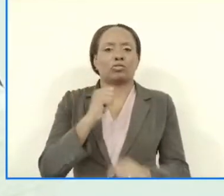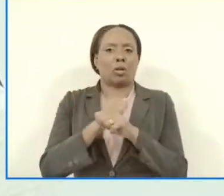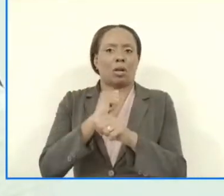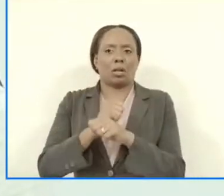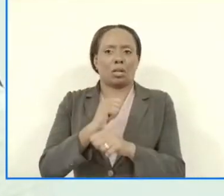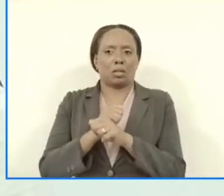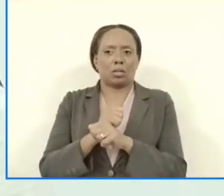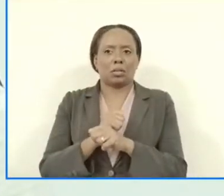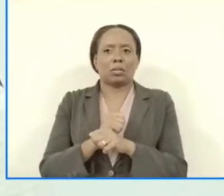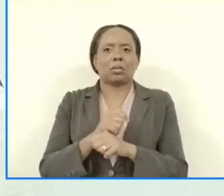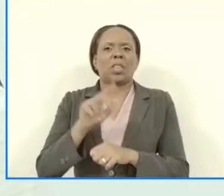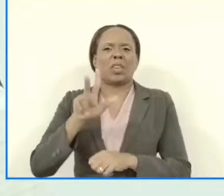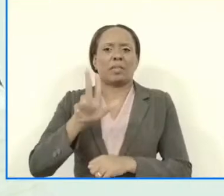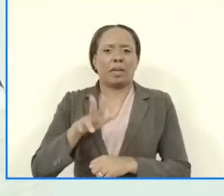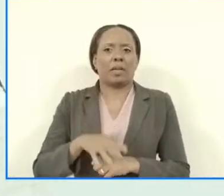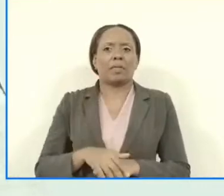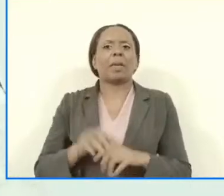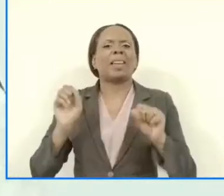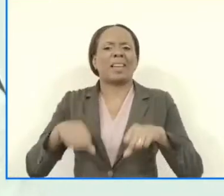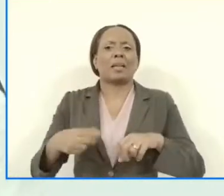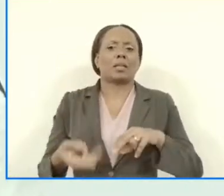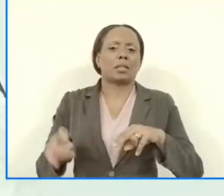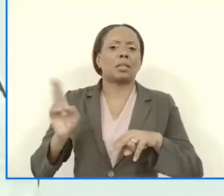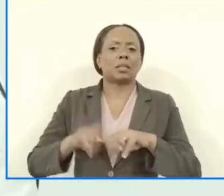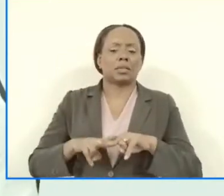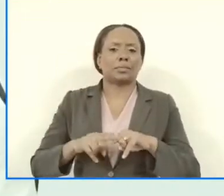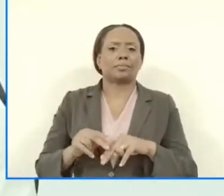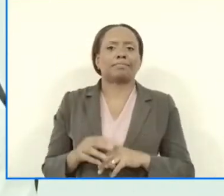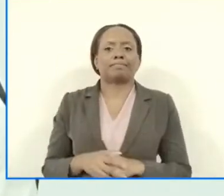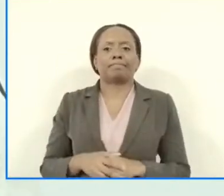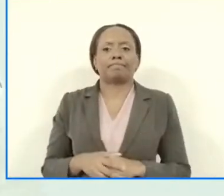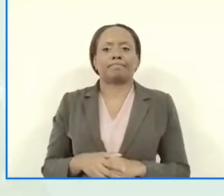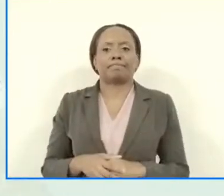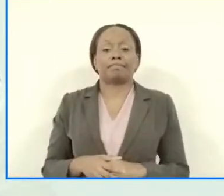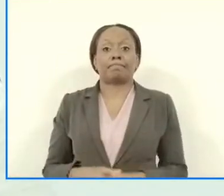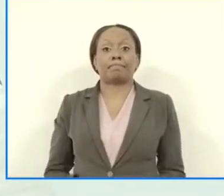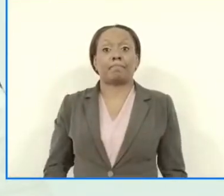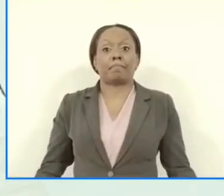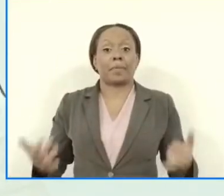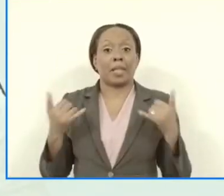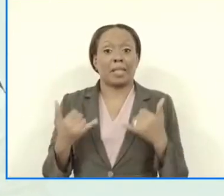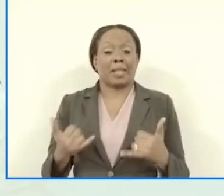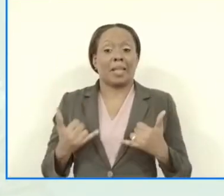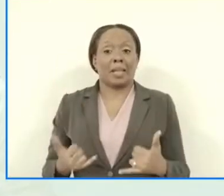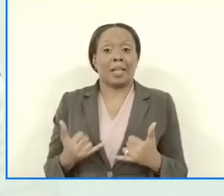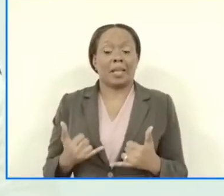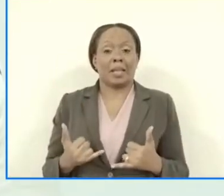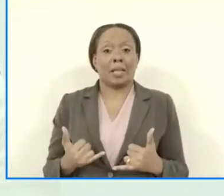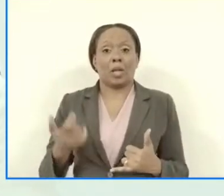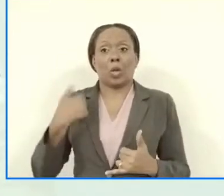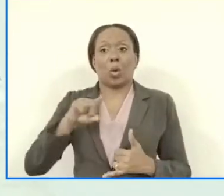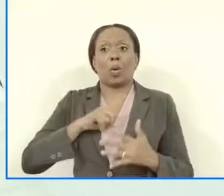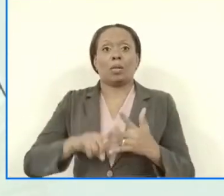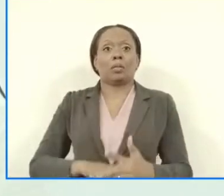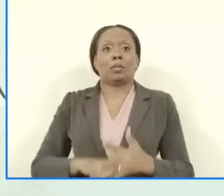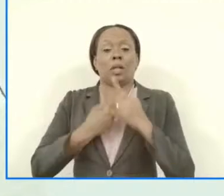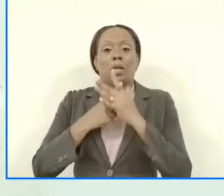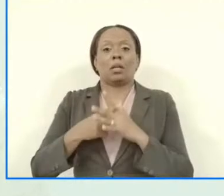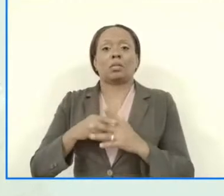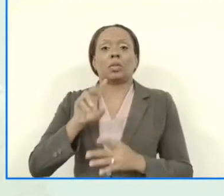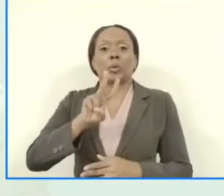What we are working on now, and which we have already, which is already in place, is that we have activated our